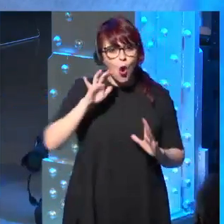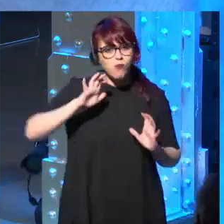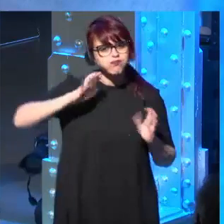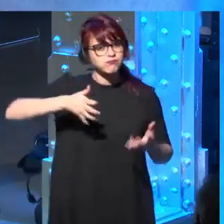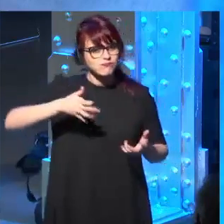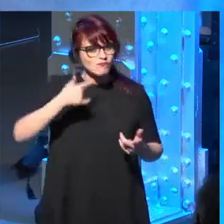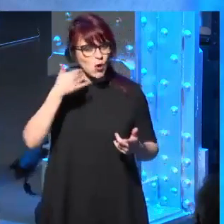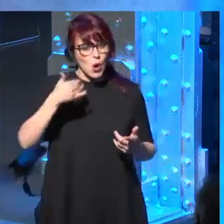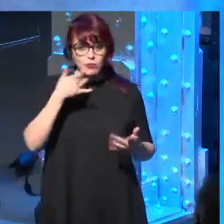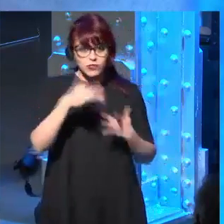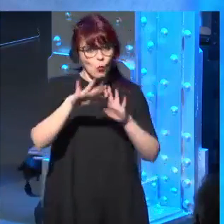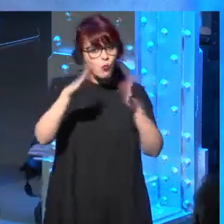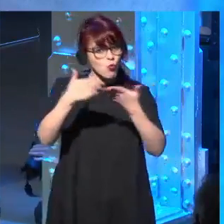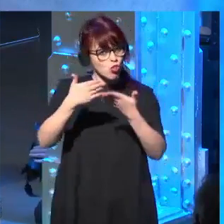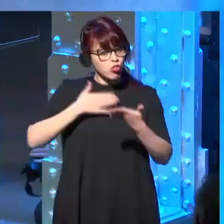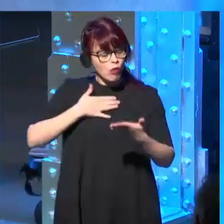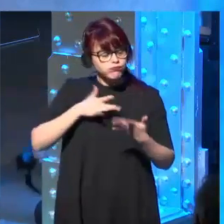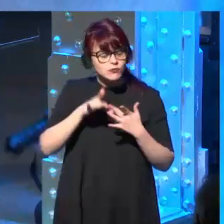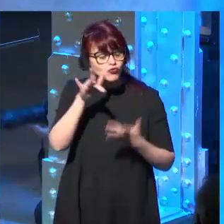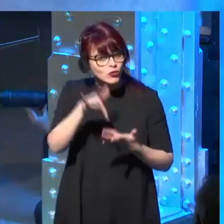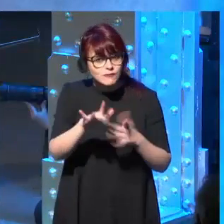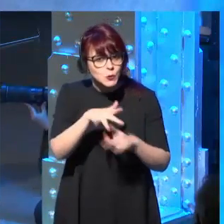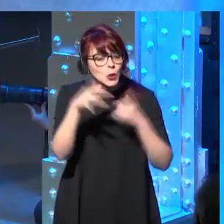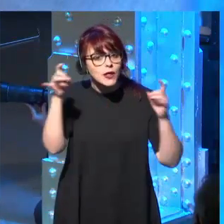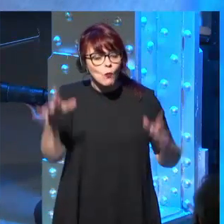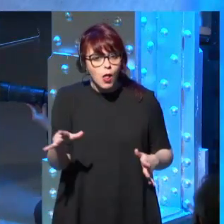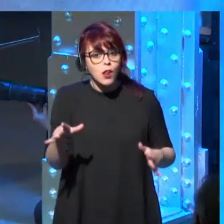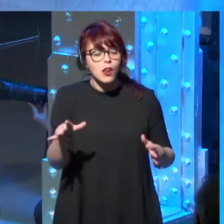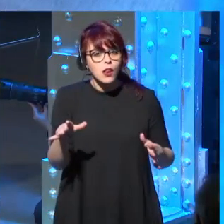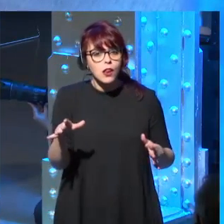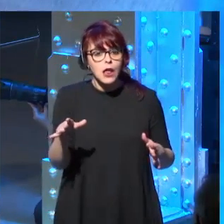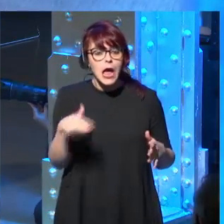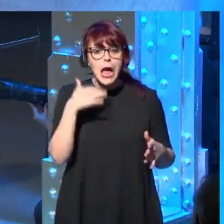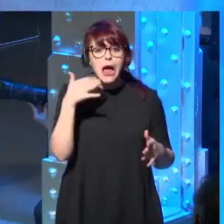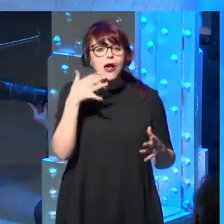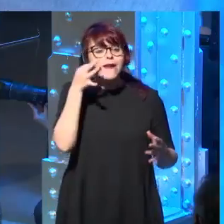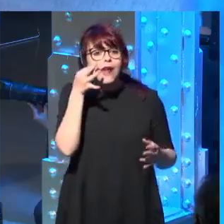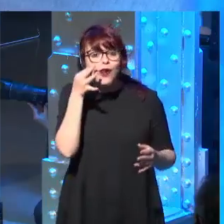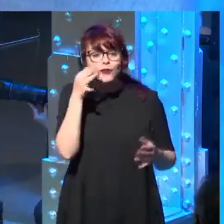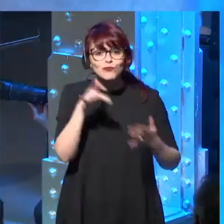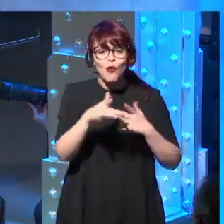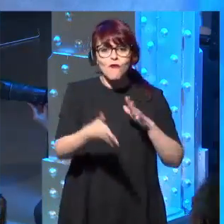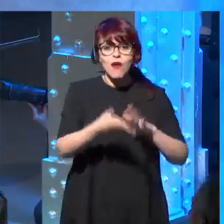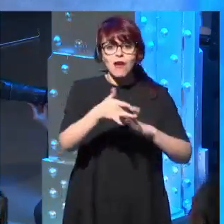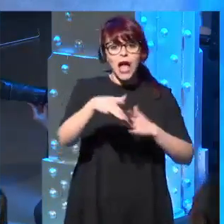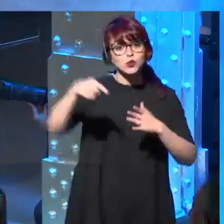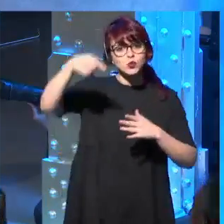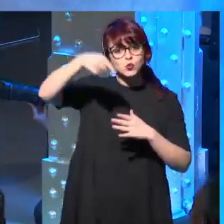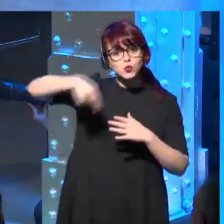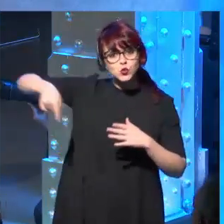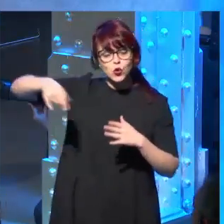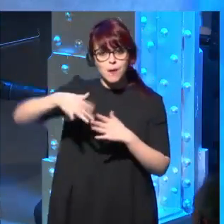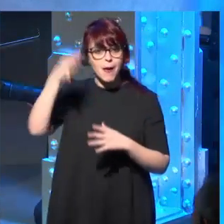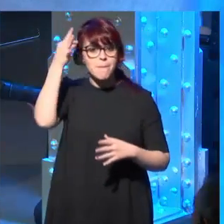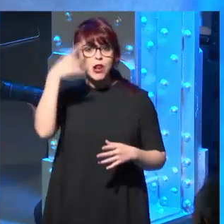and since there's not much genuine red-haired woman in the more you go south, most of the red-haired